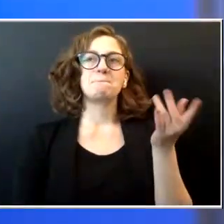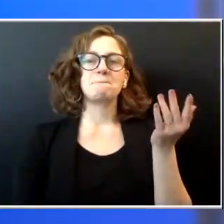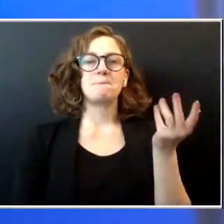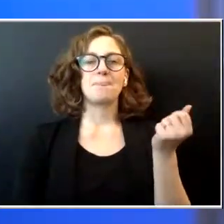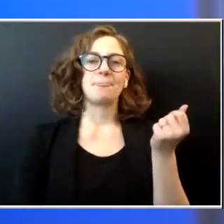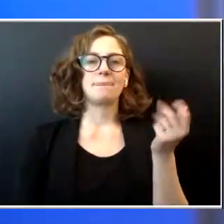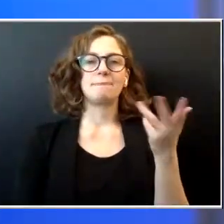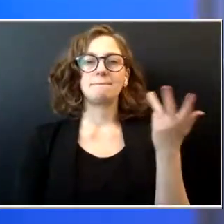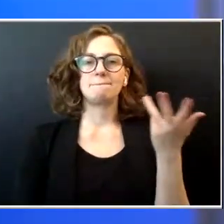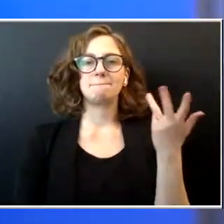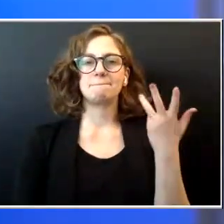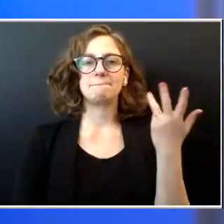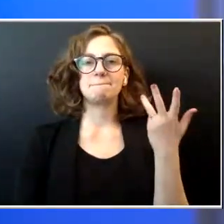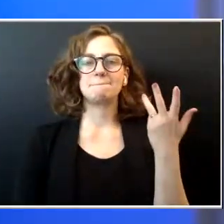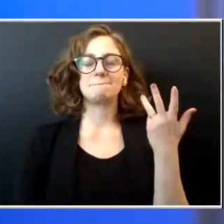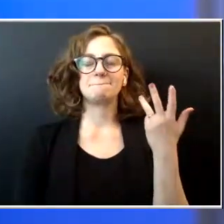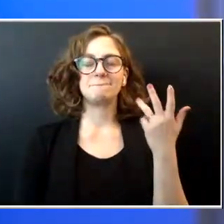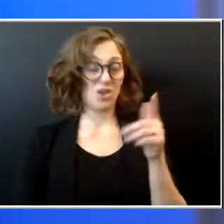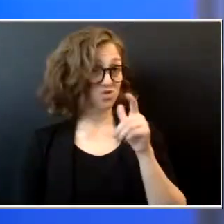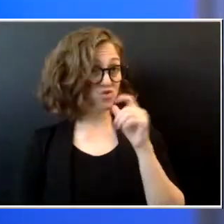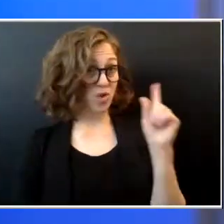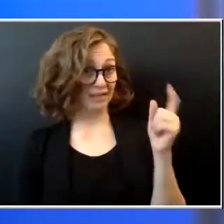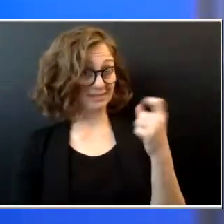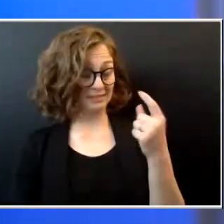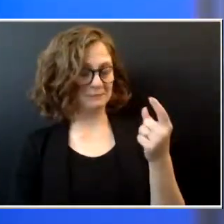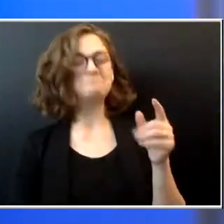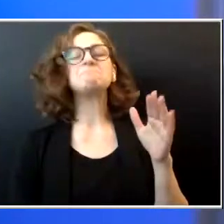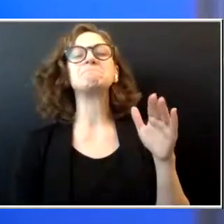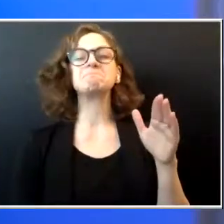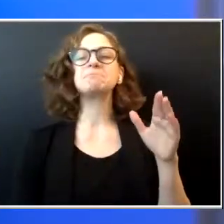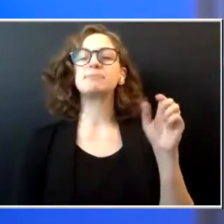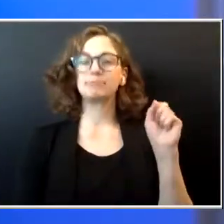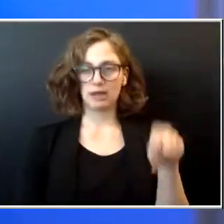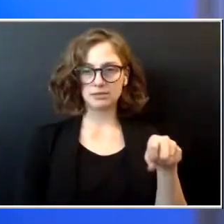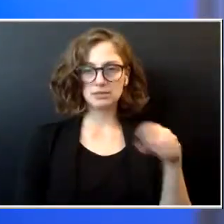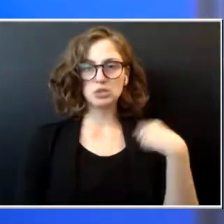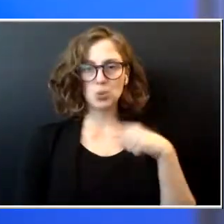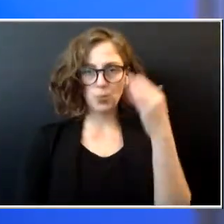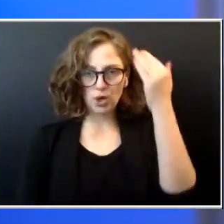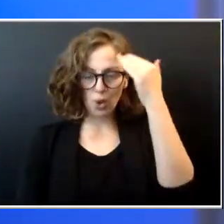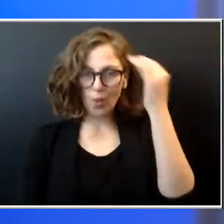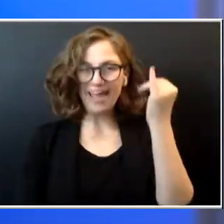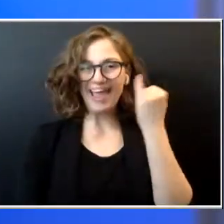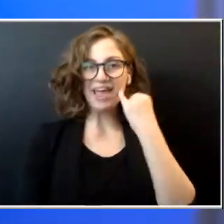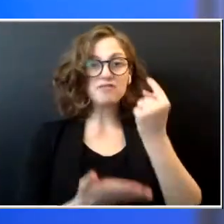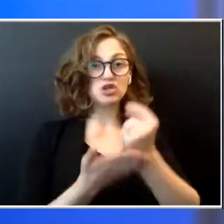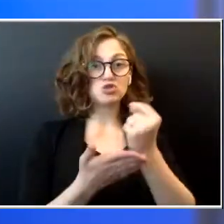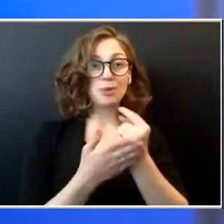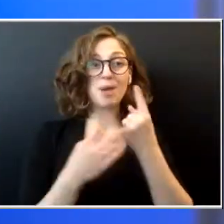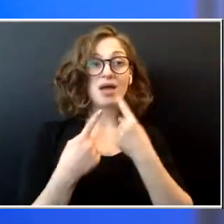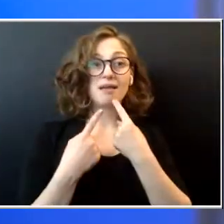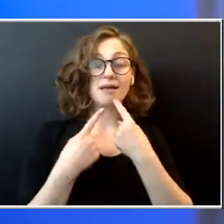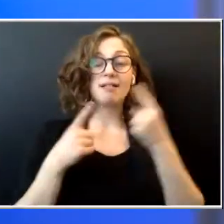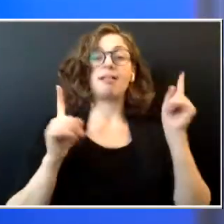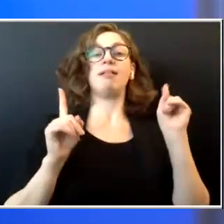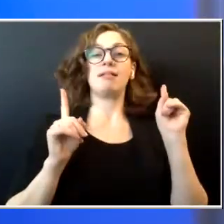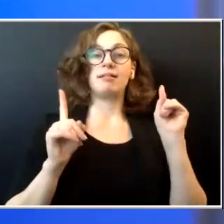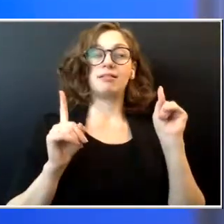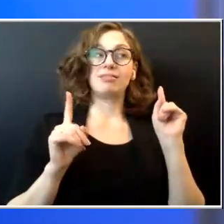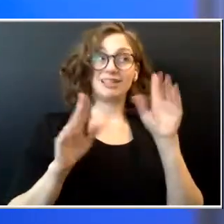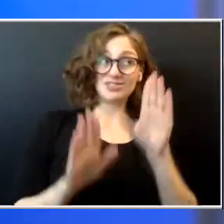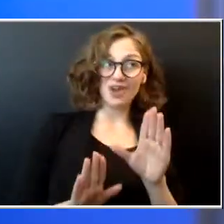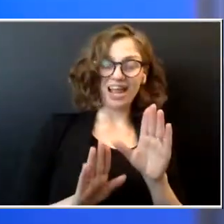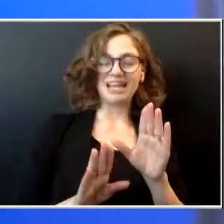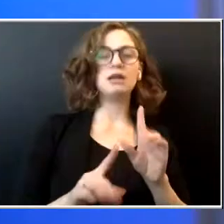the person asking the question, yes, we know that if a treatment works and it can work effectively, this is great. But I think